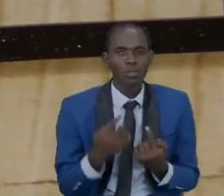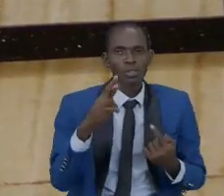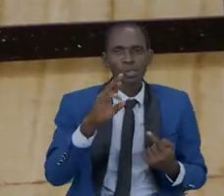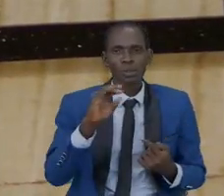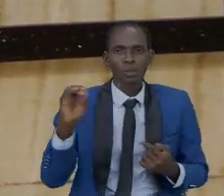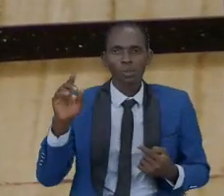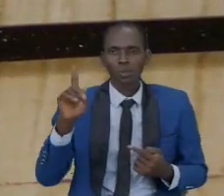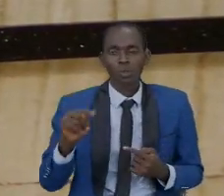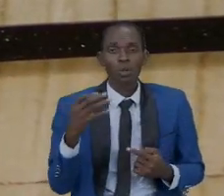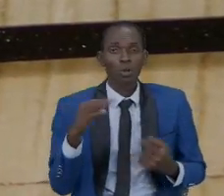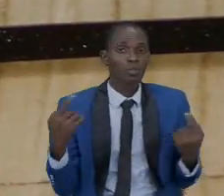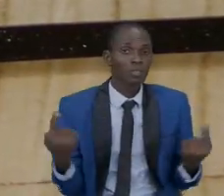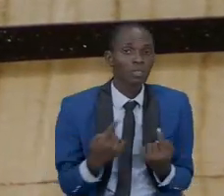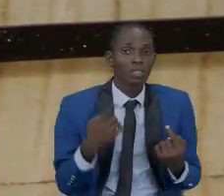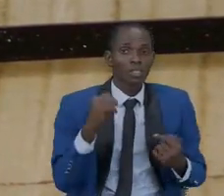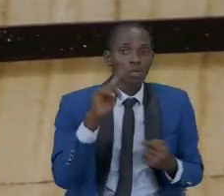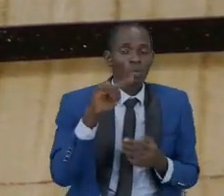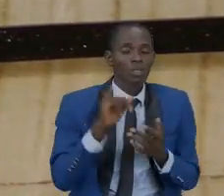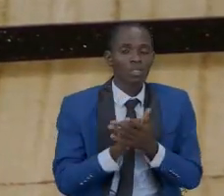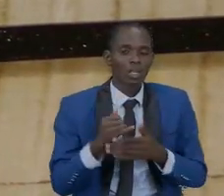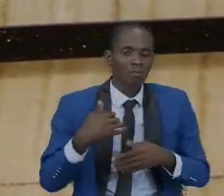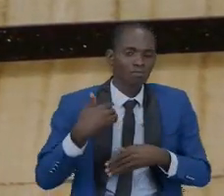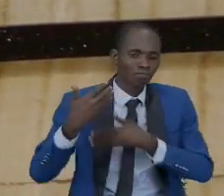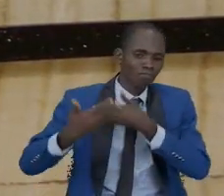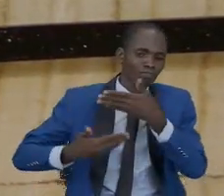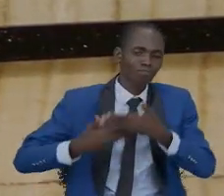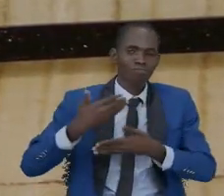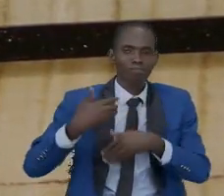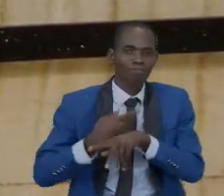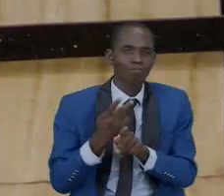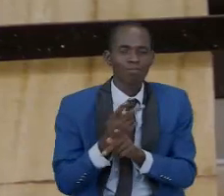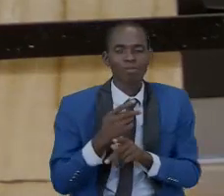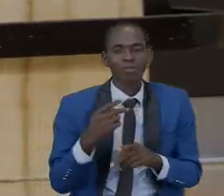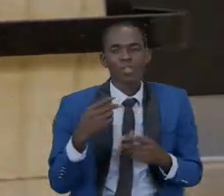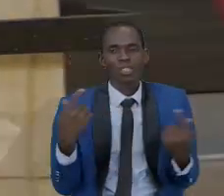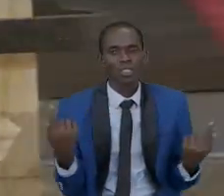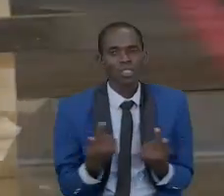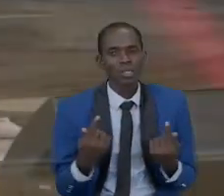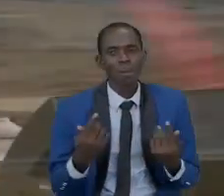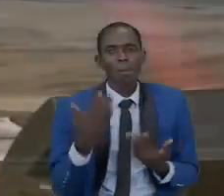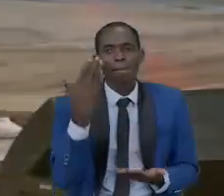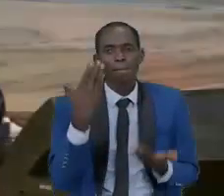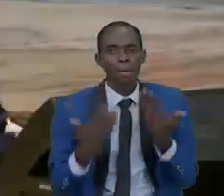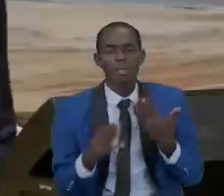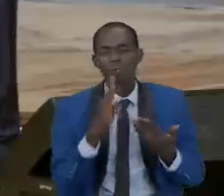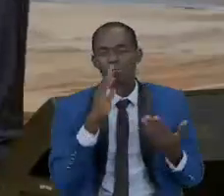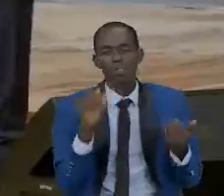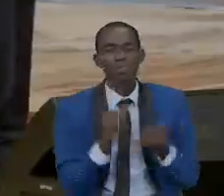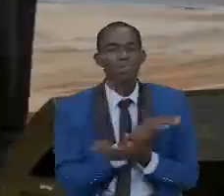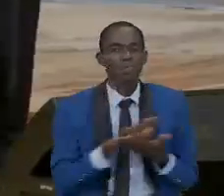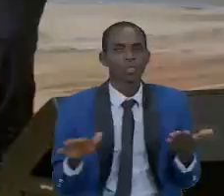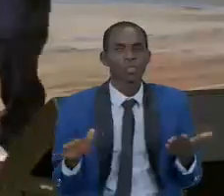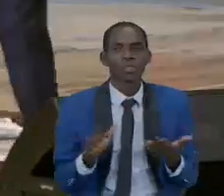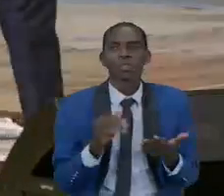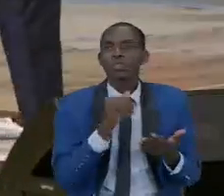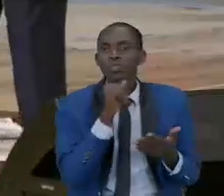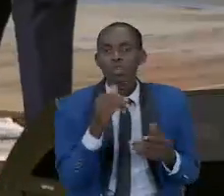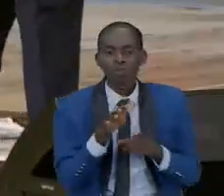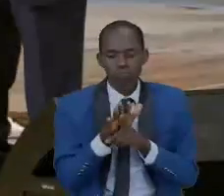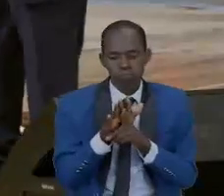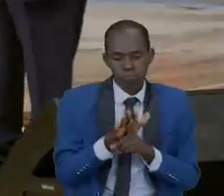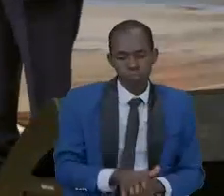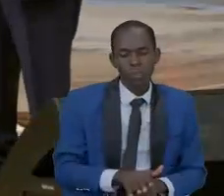and produces sin that the body of Sienna might be destroyed not suppressed